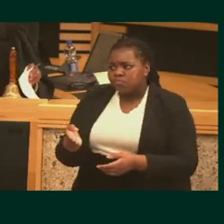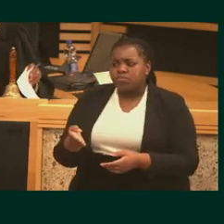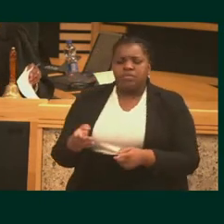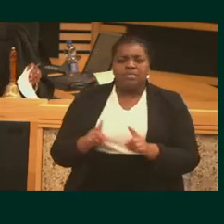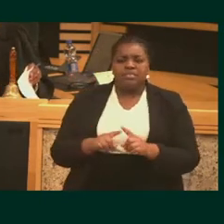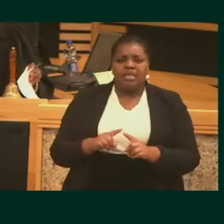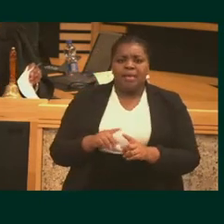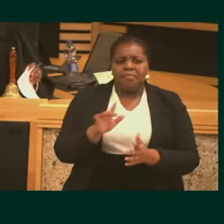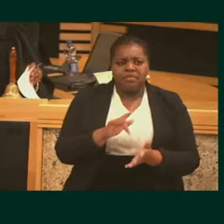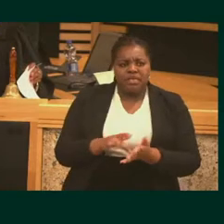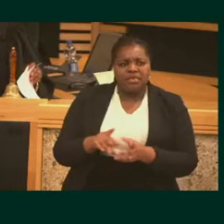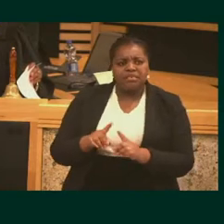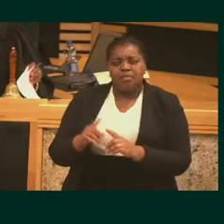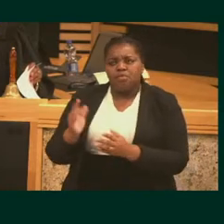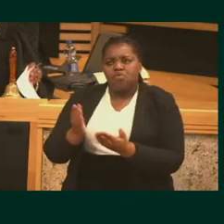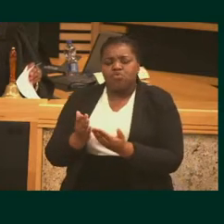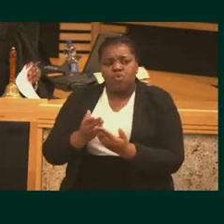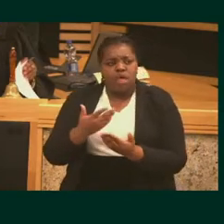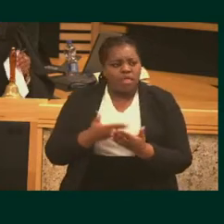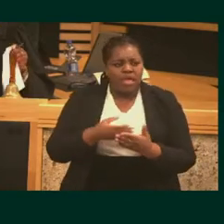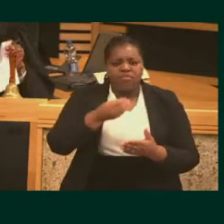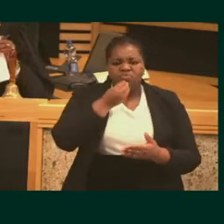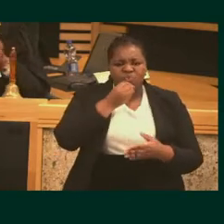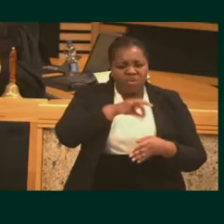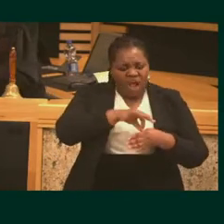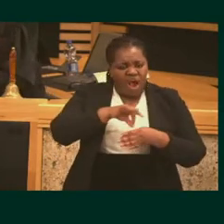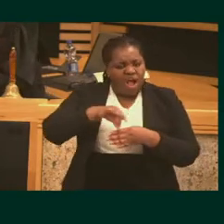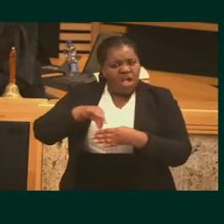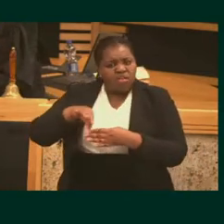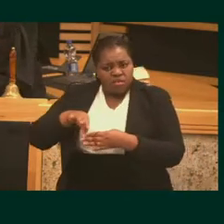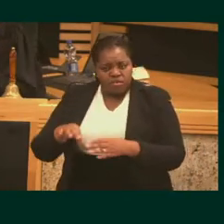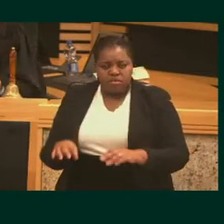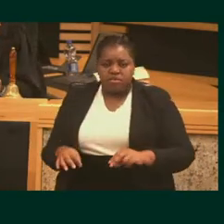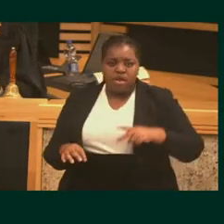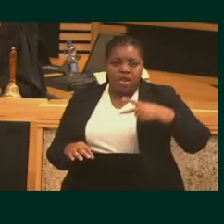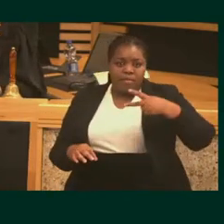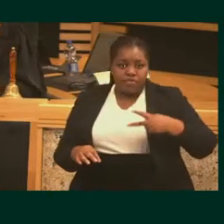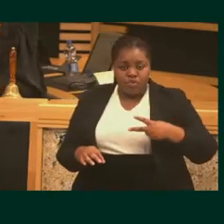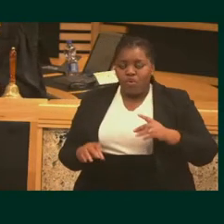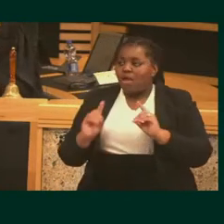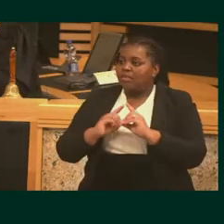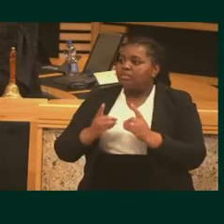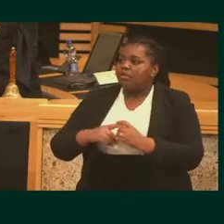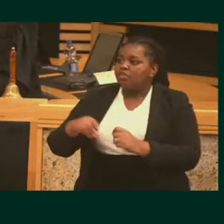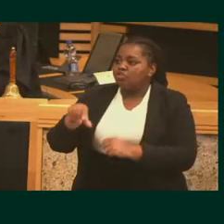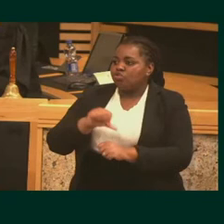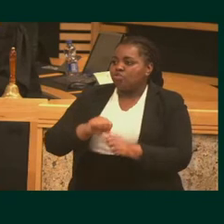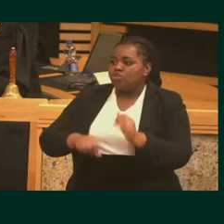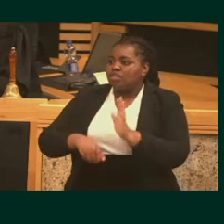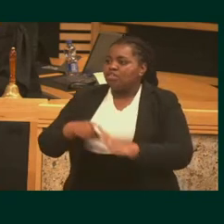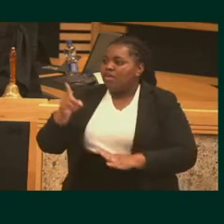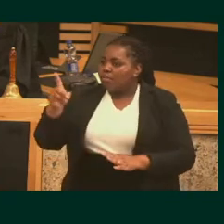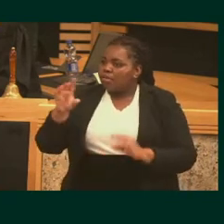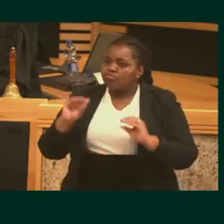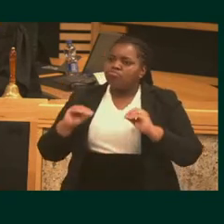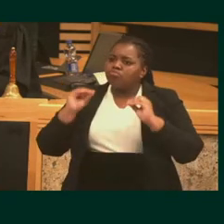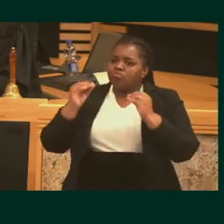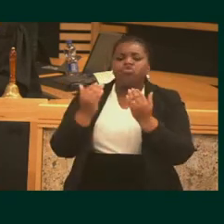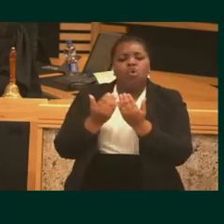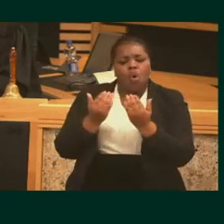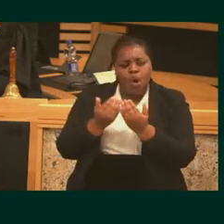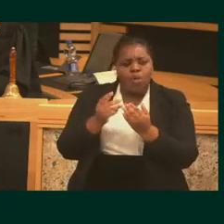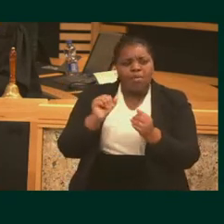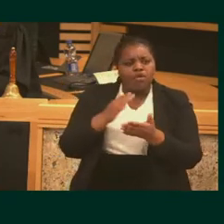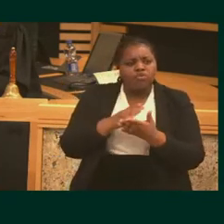and schools for the establishment of food Gardens two that the Department of Social Development promotes food Gardens to